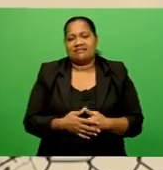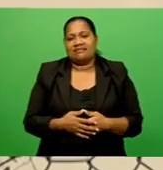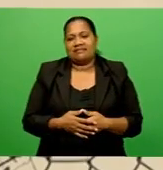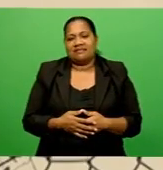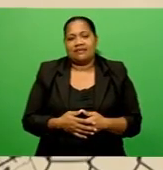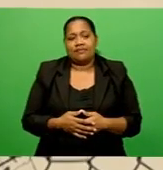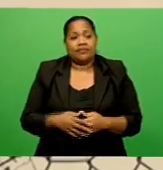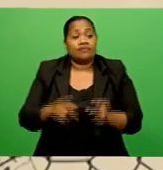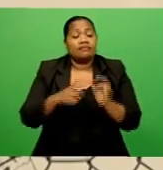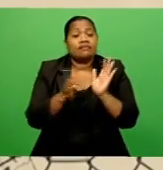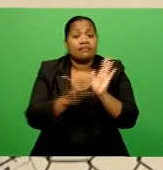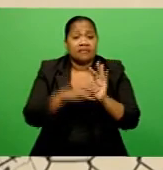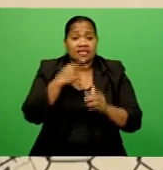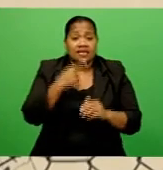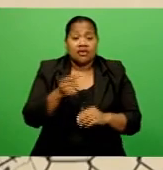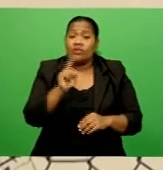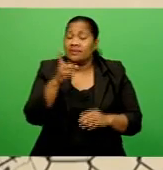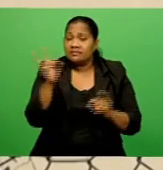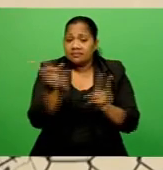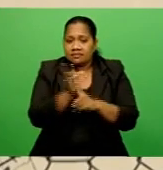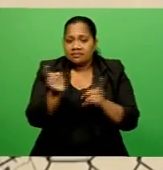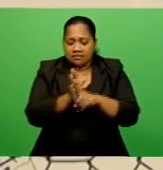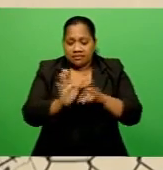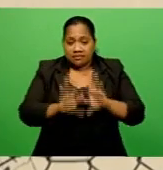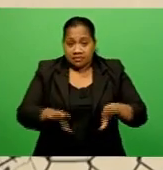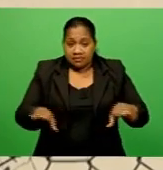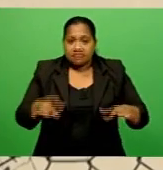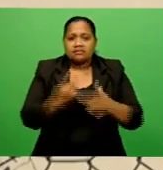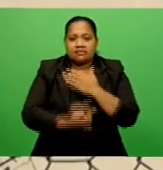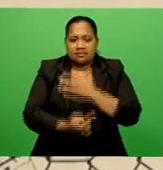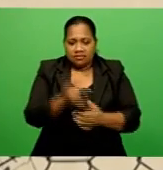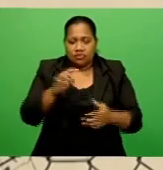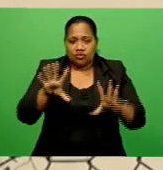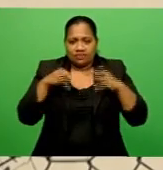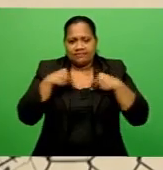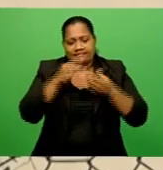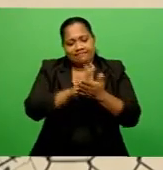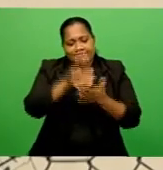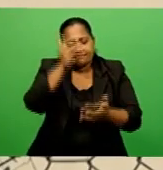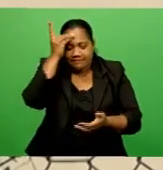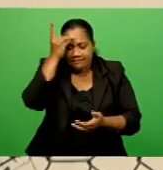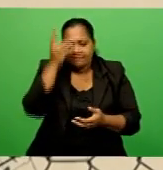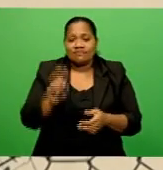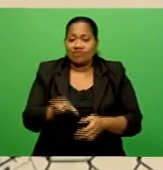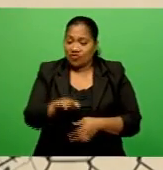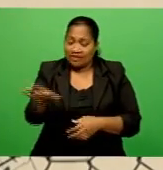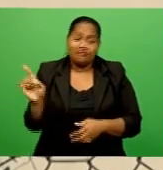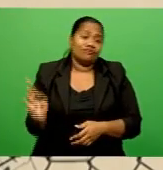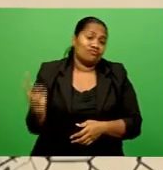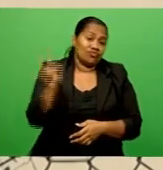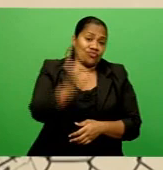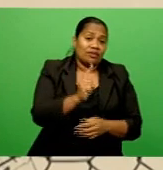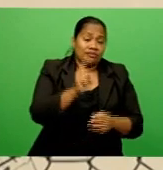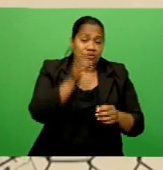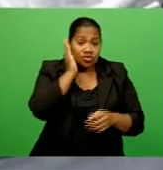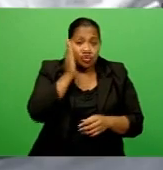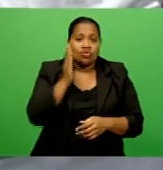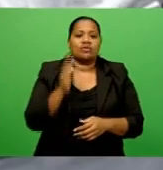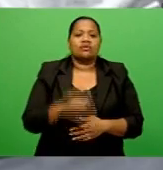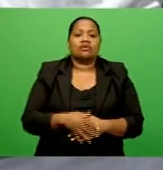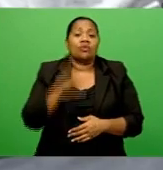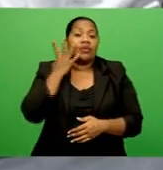says what's important is the children getting their education and that they be in school come January 19.